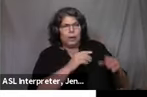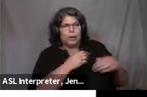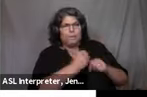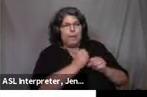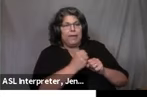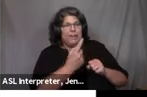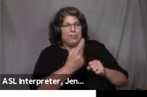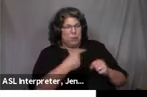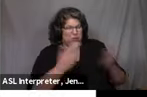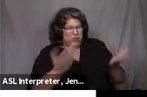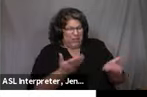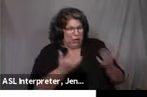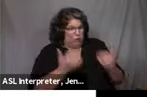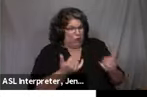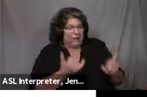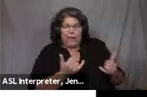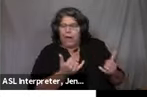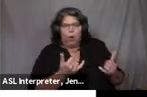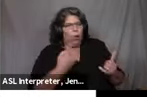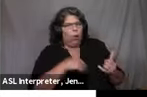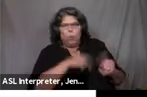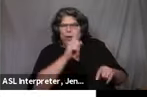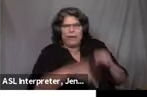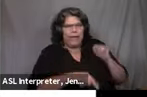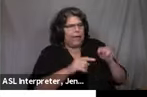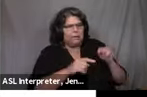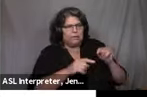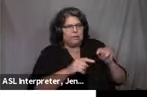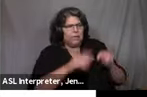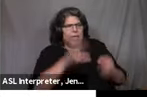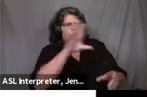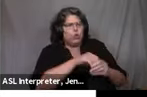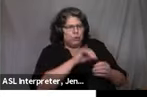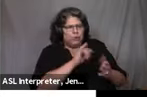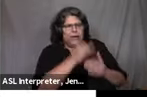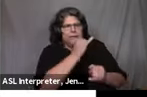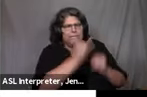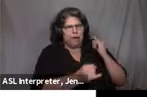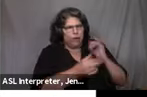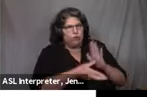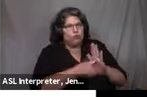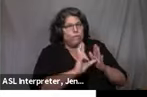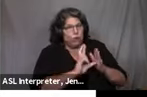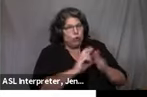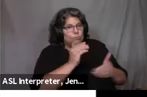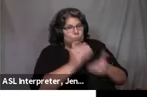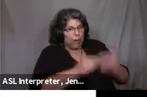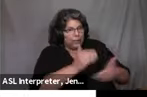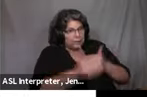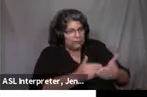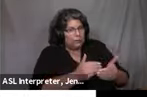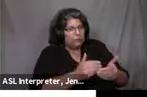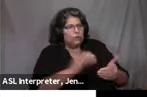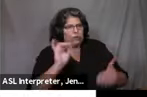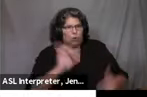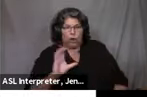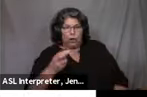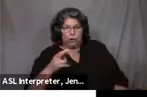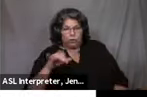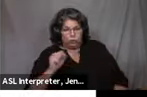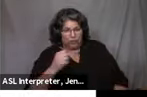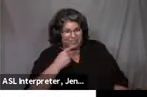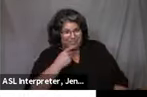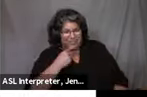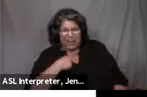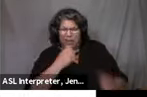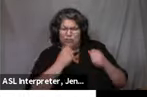here, it won't get into the formal review process. So what Chris was saying is I strongly encourage you to submit something, even